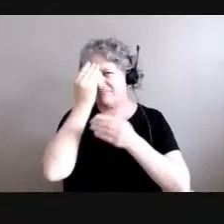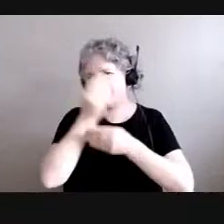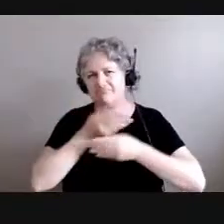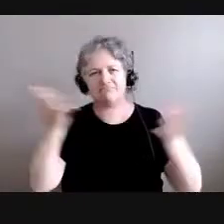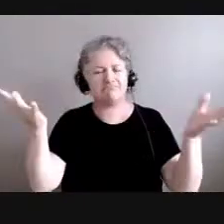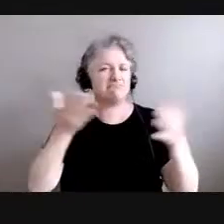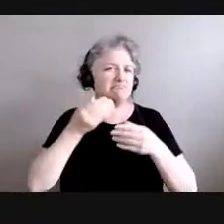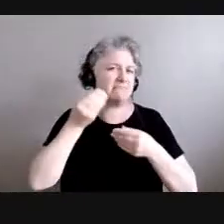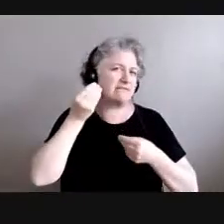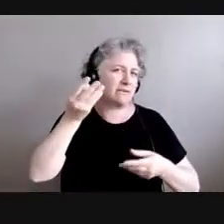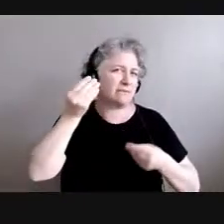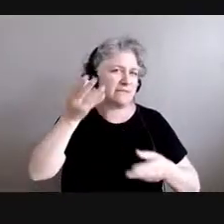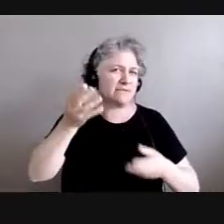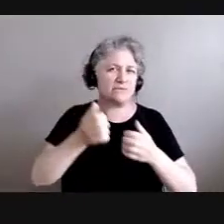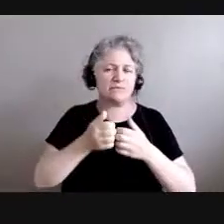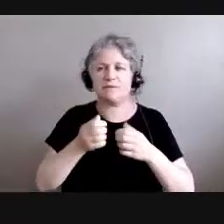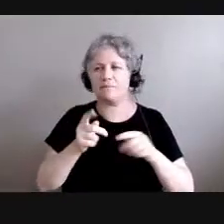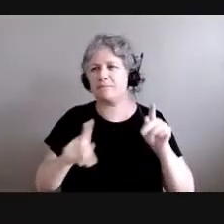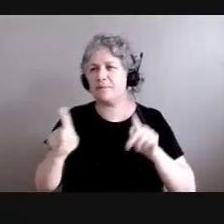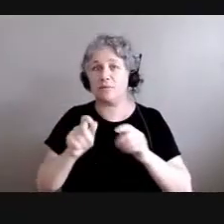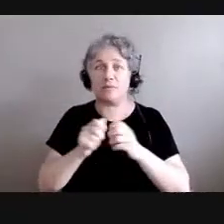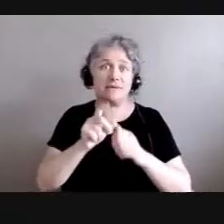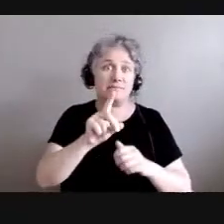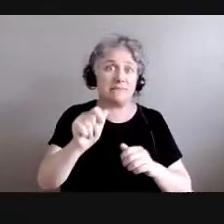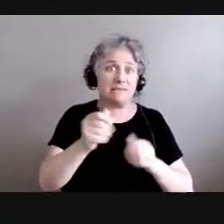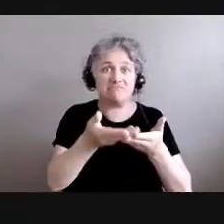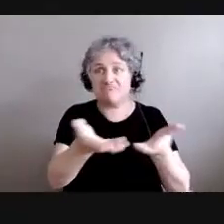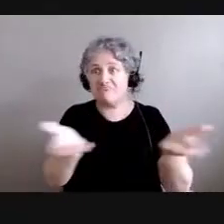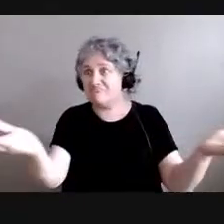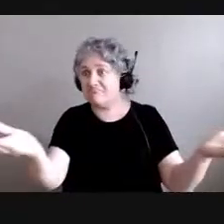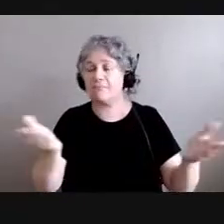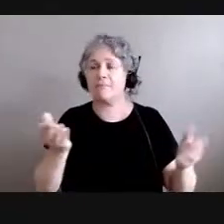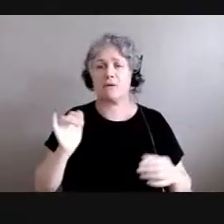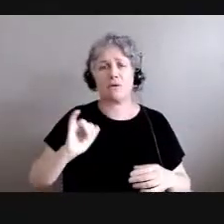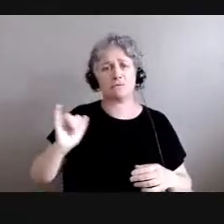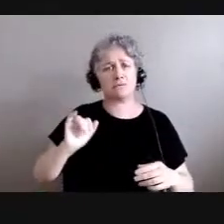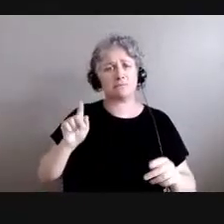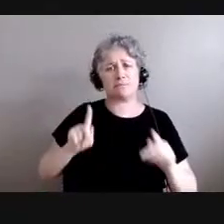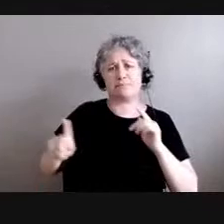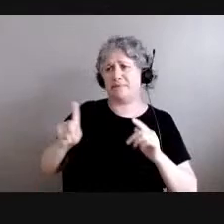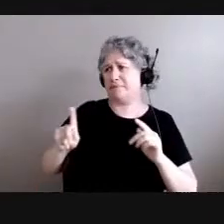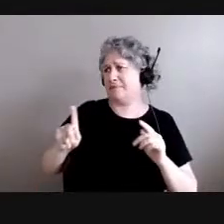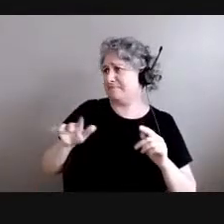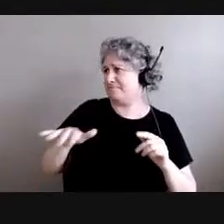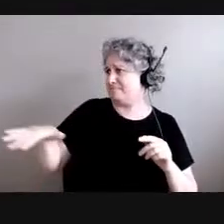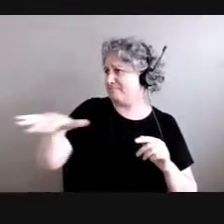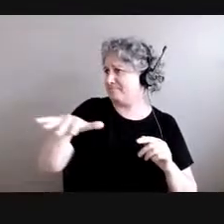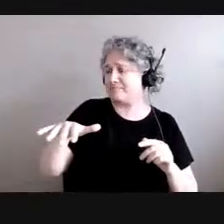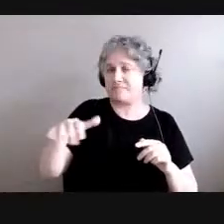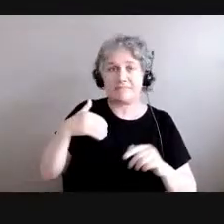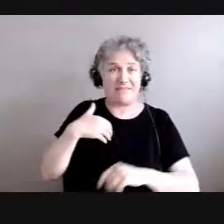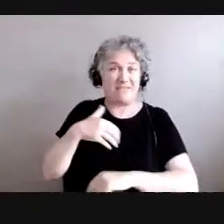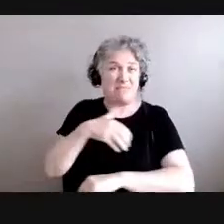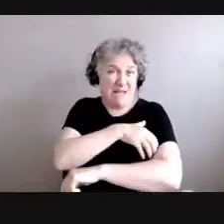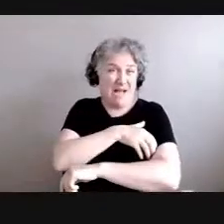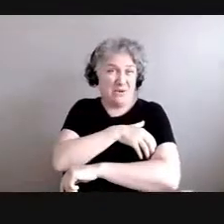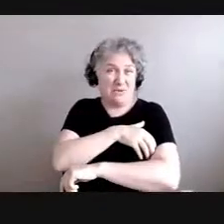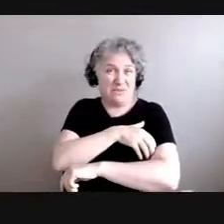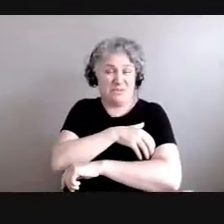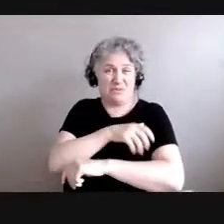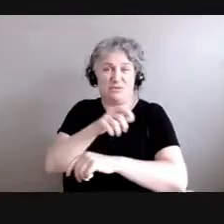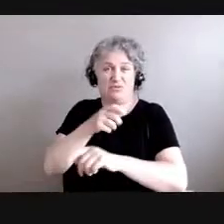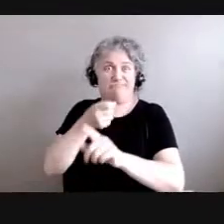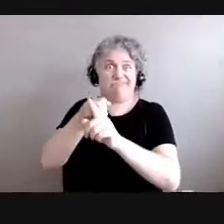information with other people with disabilities, but also with people who have the power to make